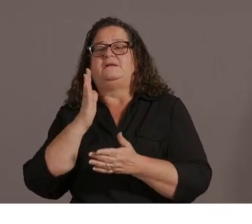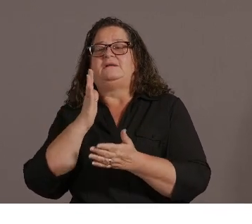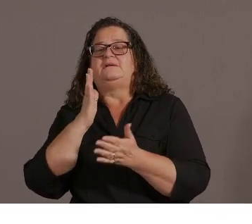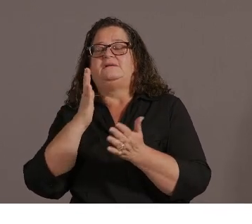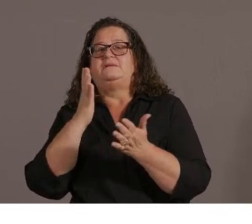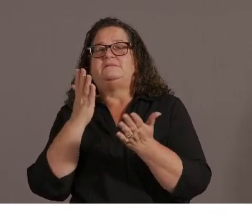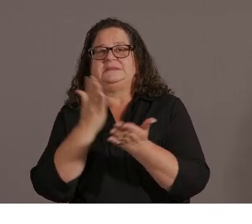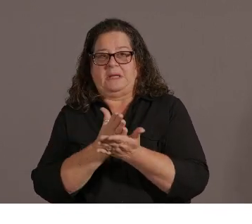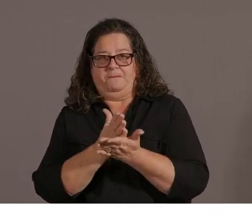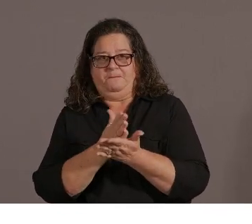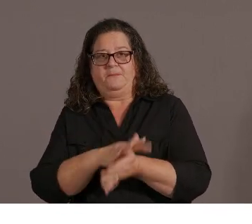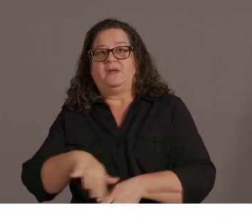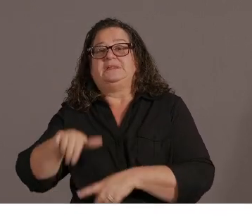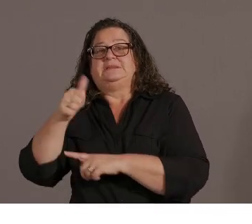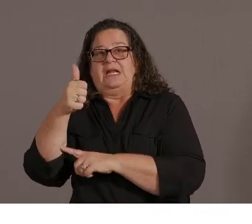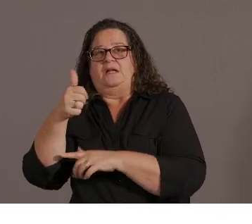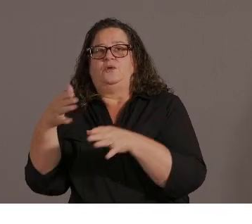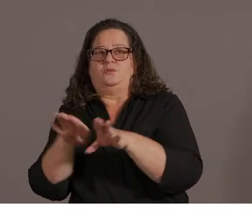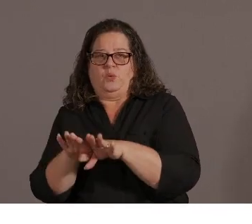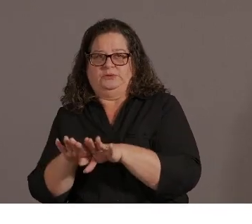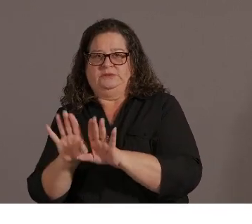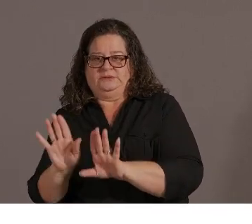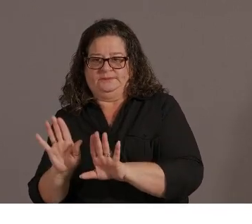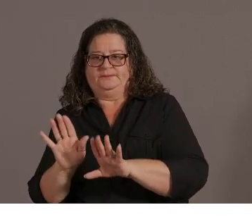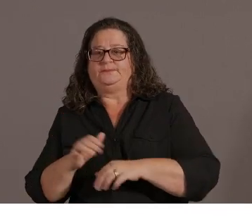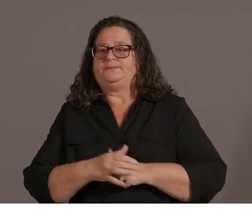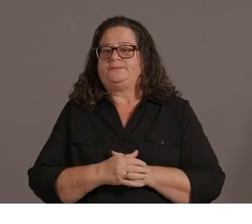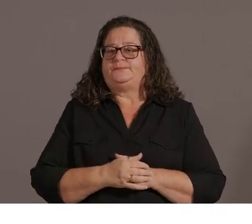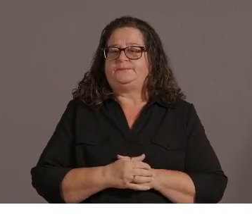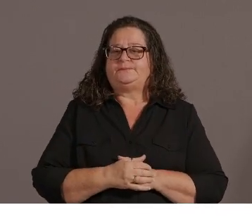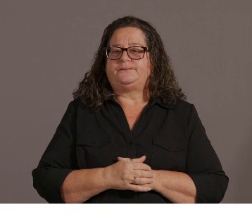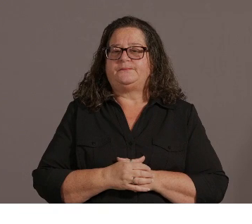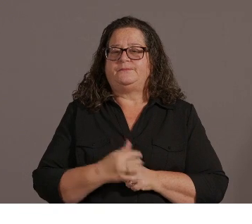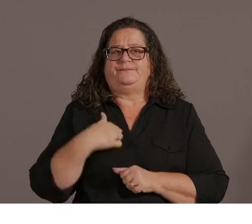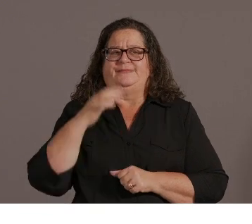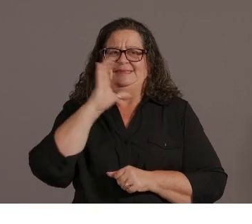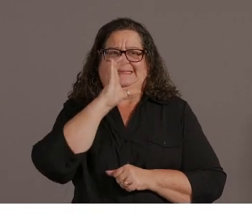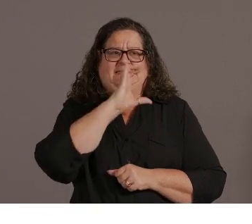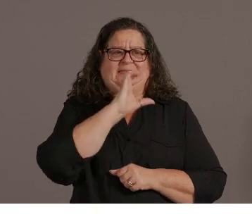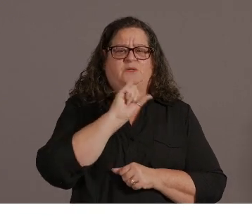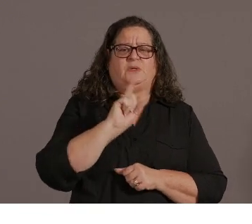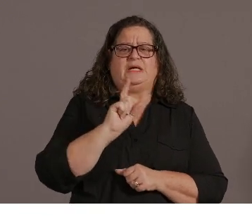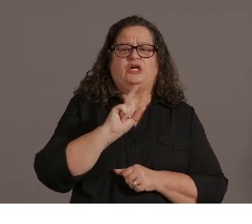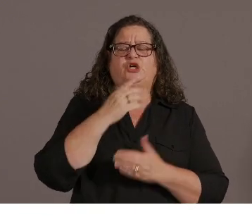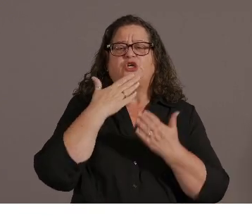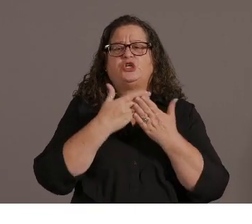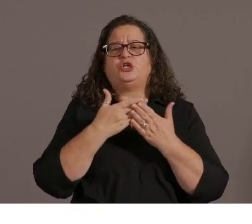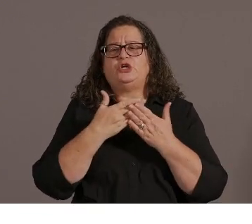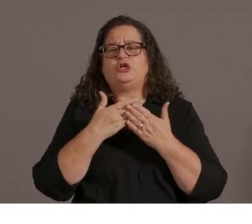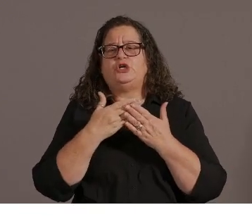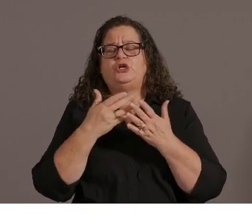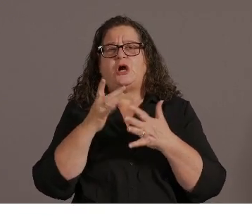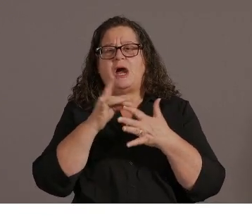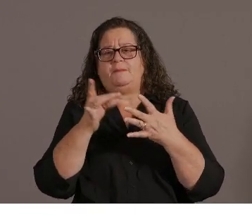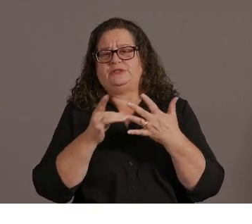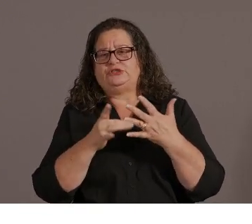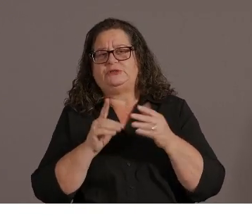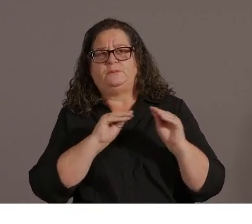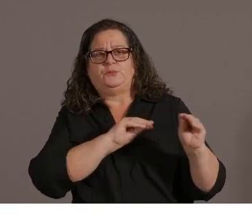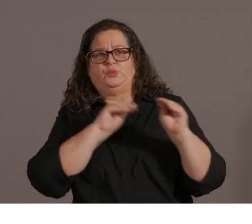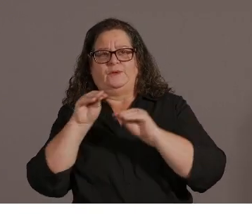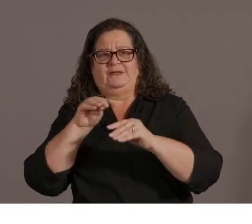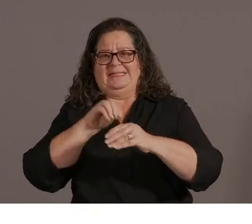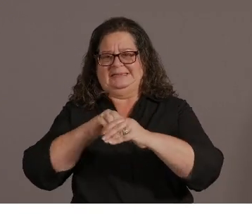great indoor options that we are evaluating to move to in April. But I will say our goal is to stay